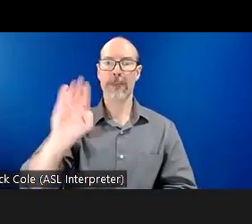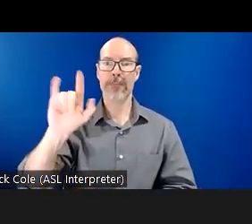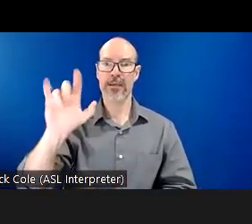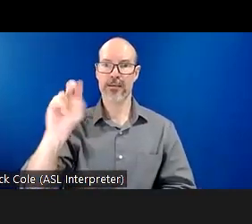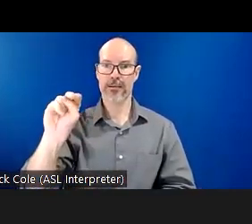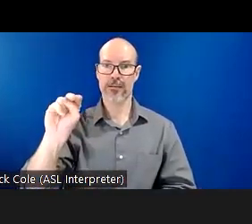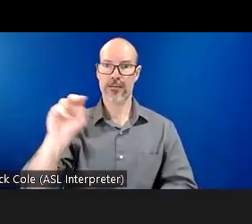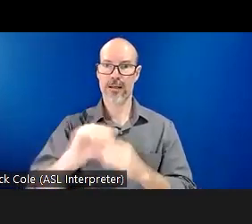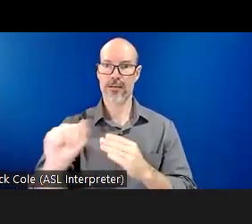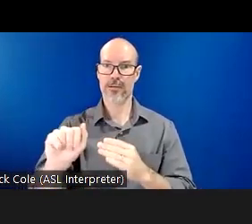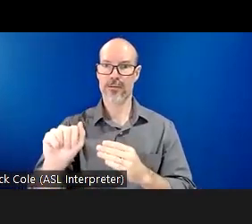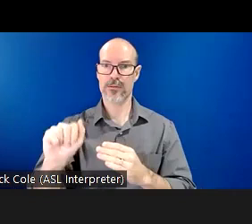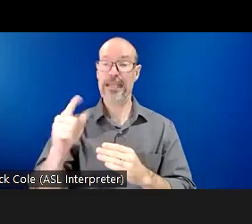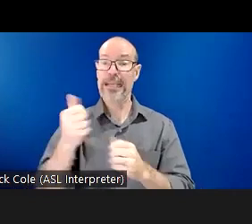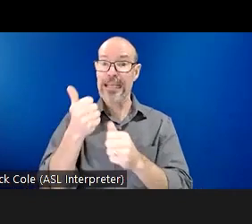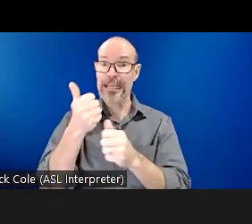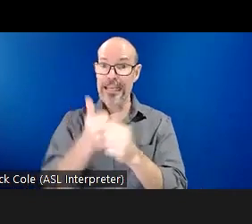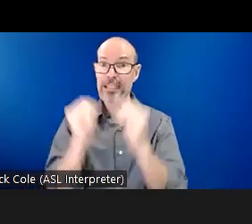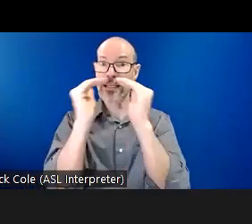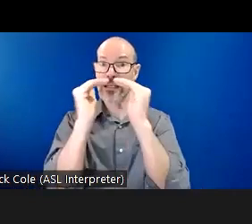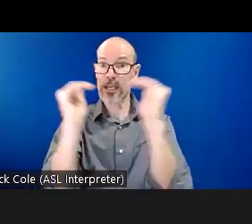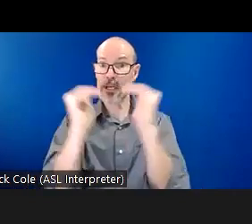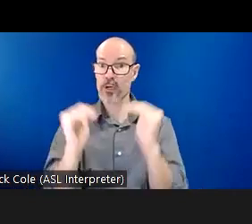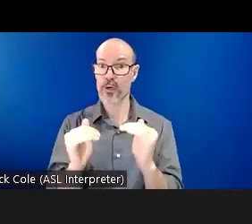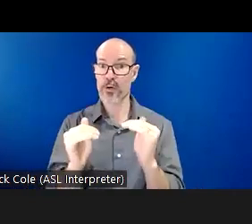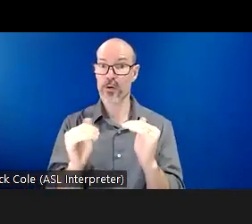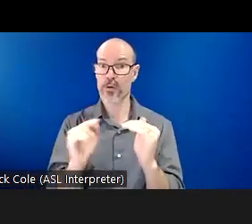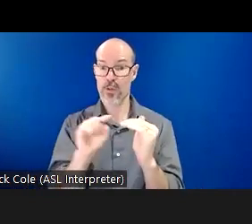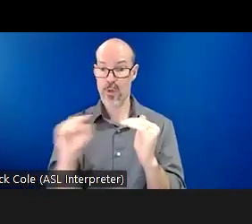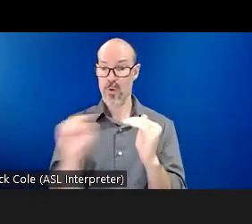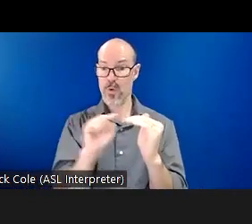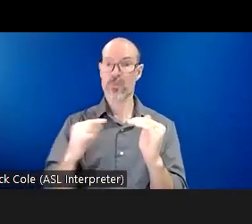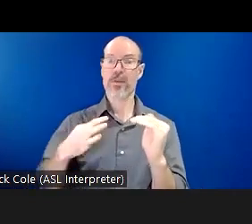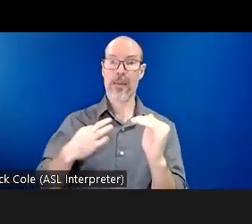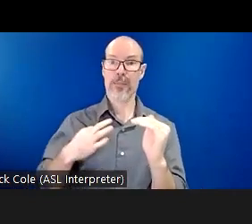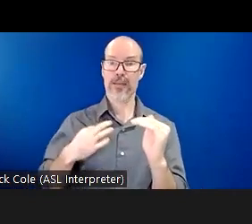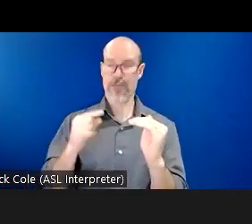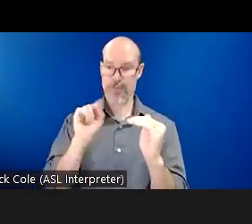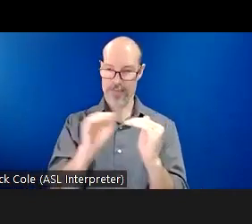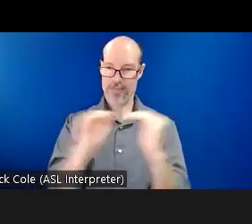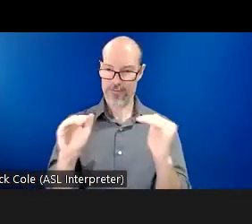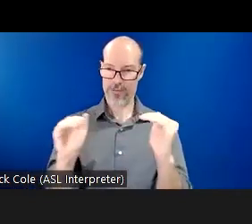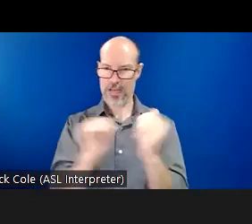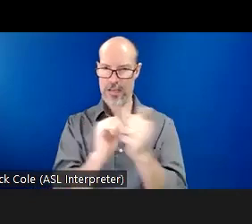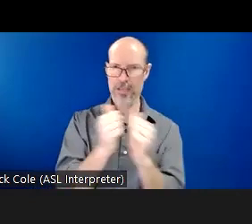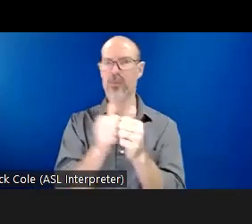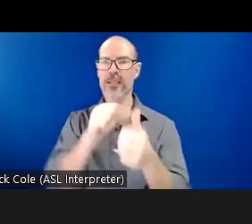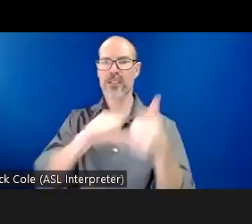compete against each other. So we are collaborating with a group of New England